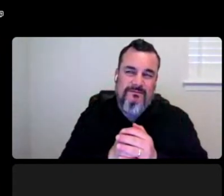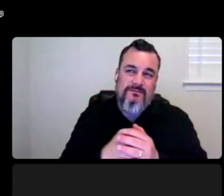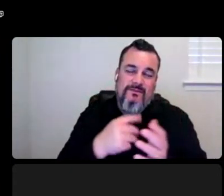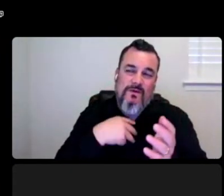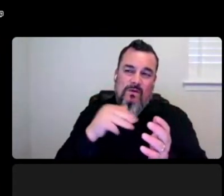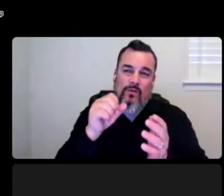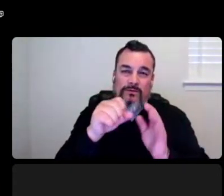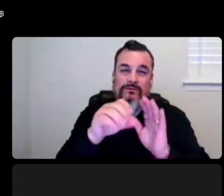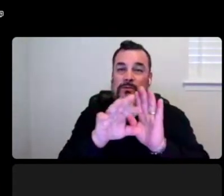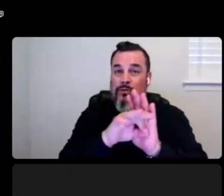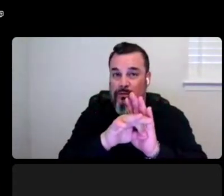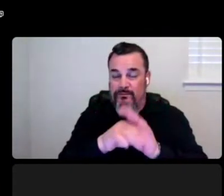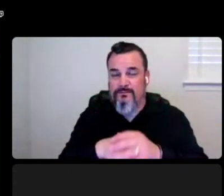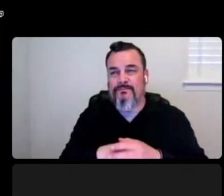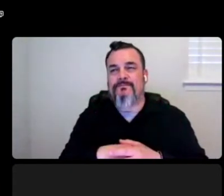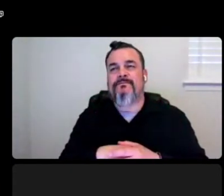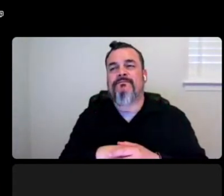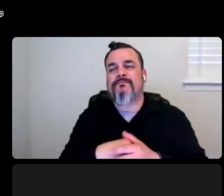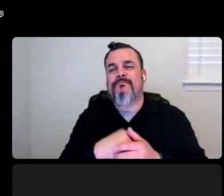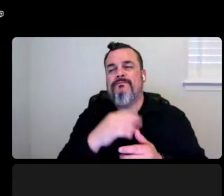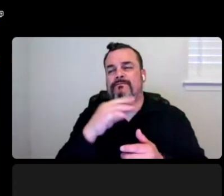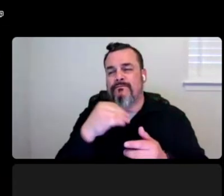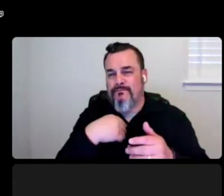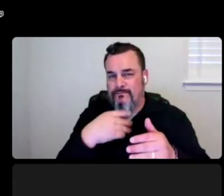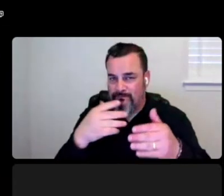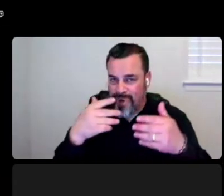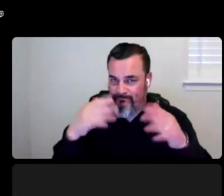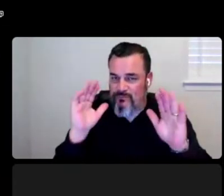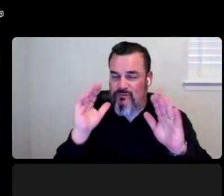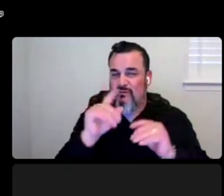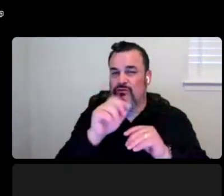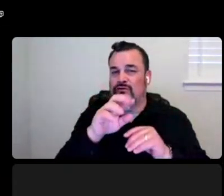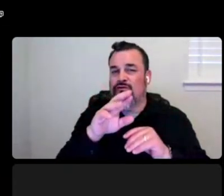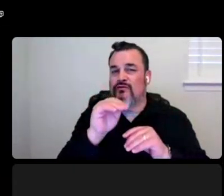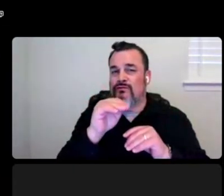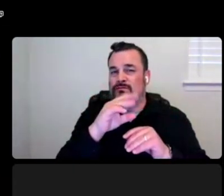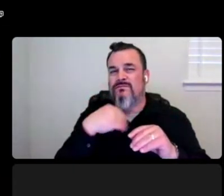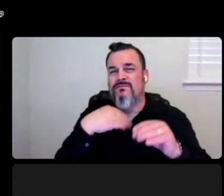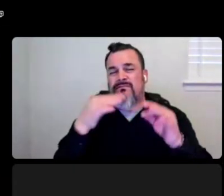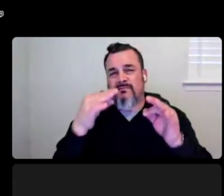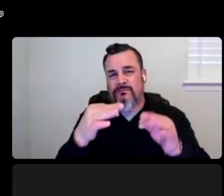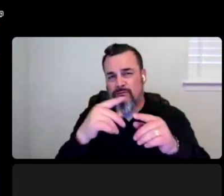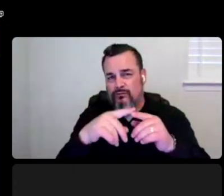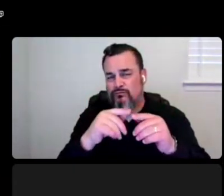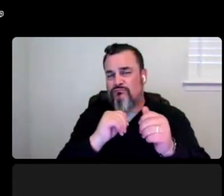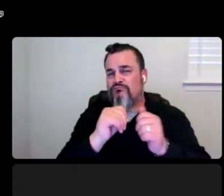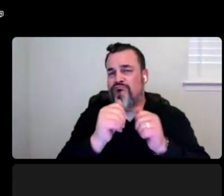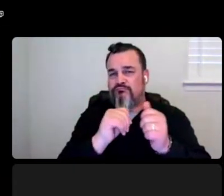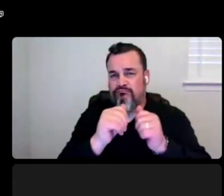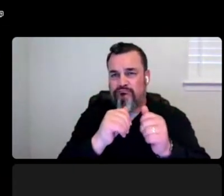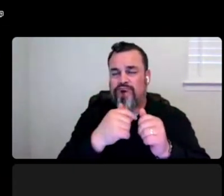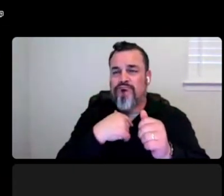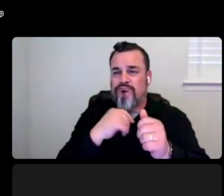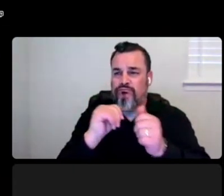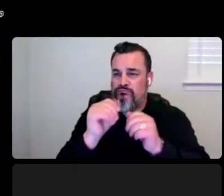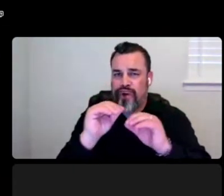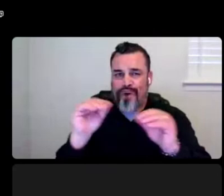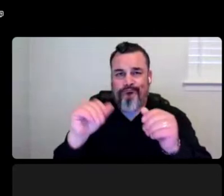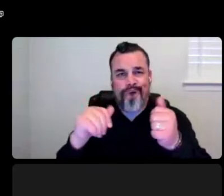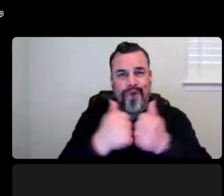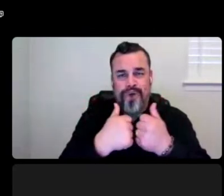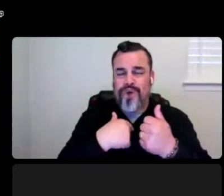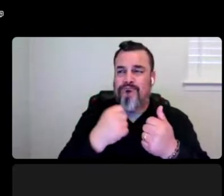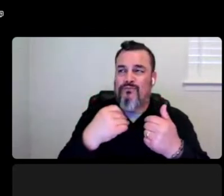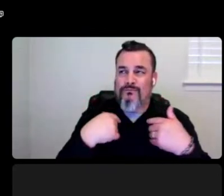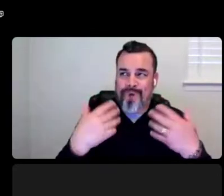was appointed, and I finished the term, and then I decided to run. I ran unopposed, so here I